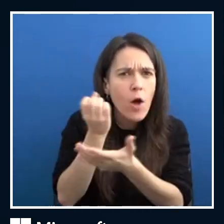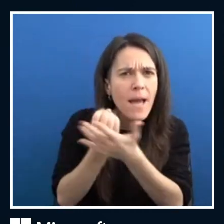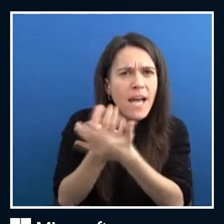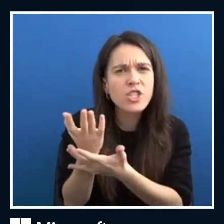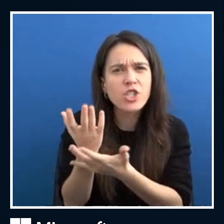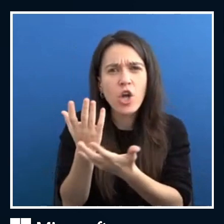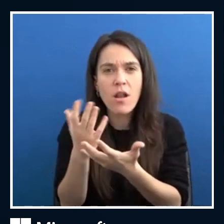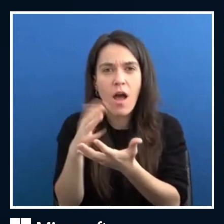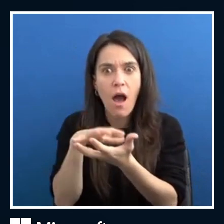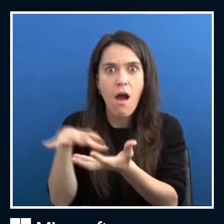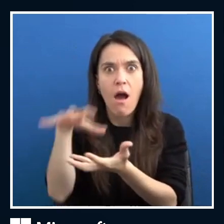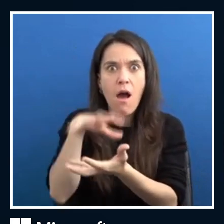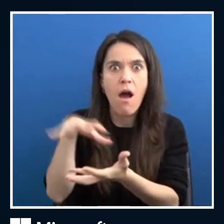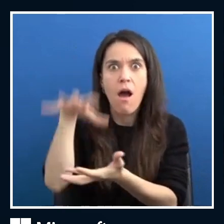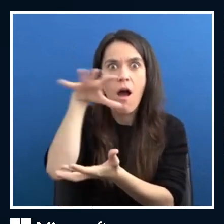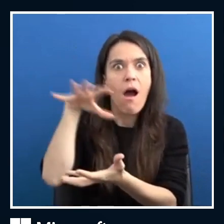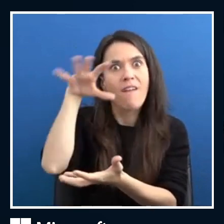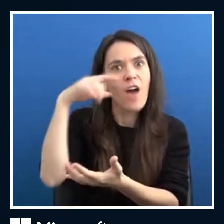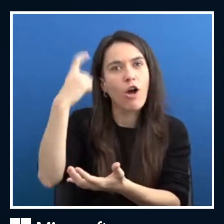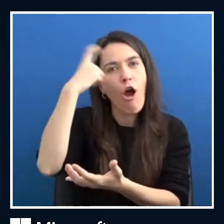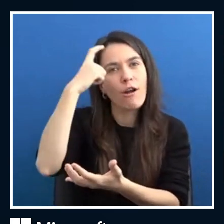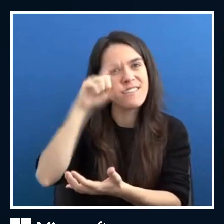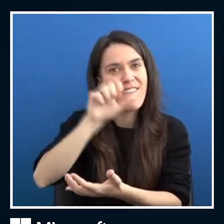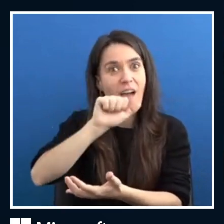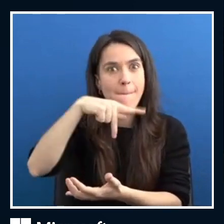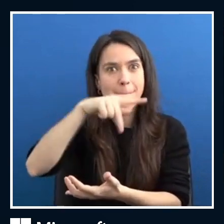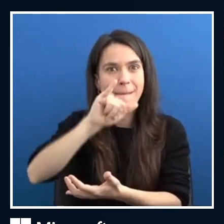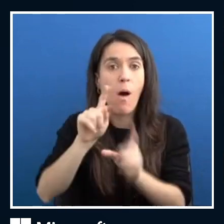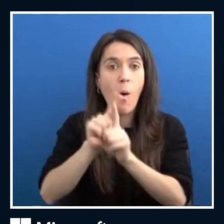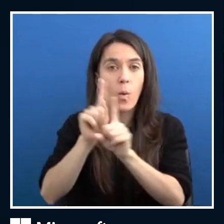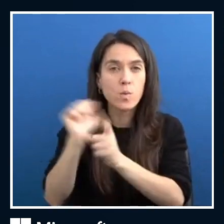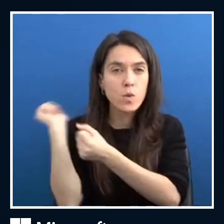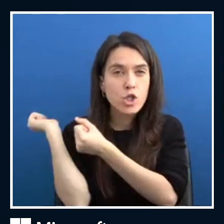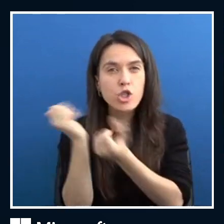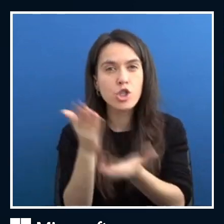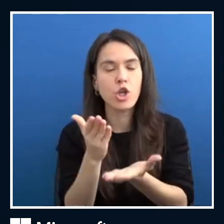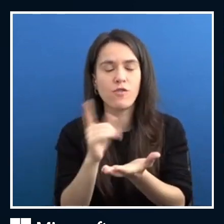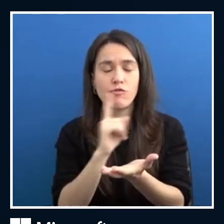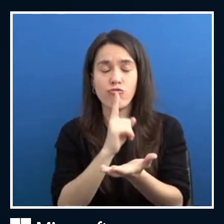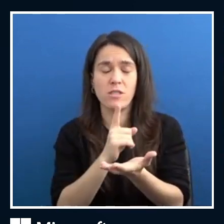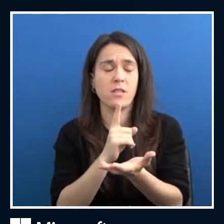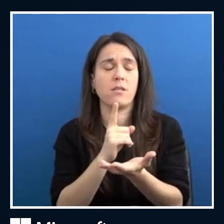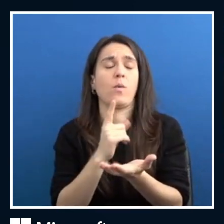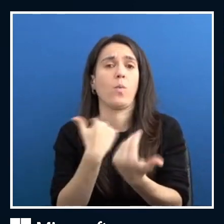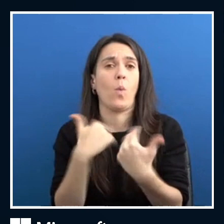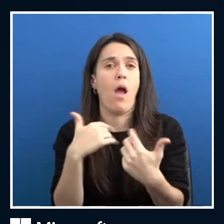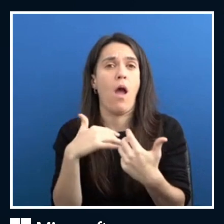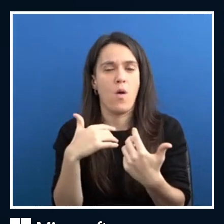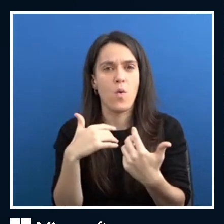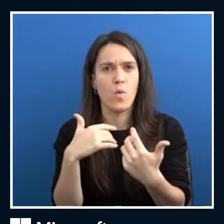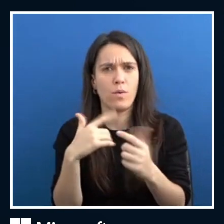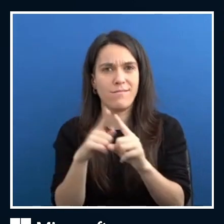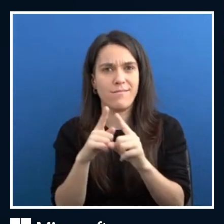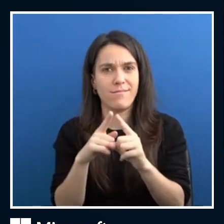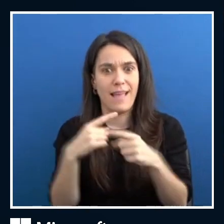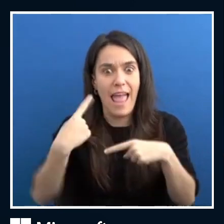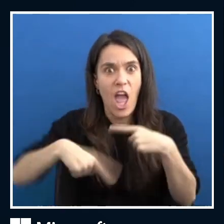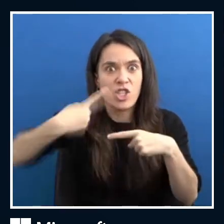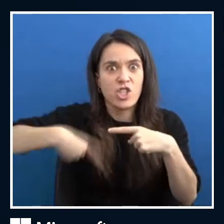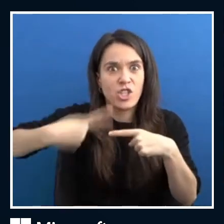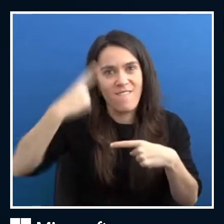cognitive APIs, but then this service, it like creates a search engine just for your data. So instead of, you